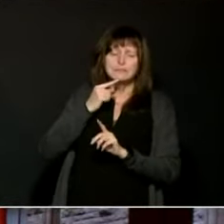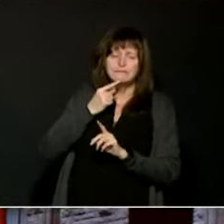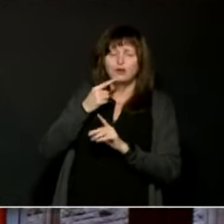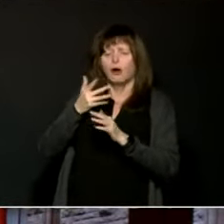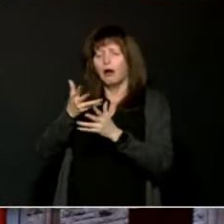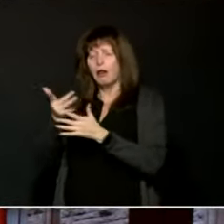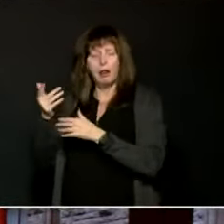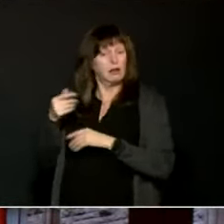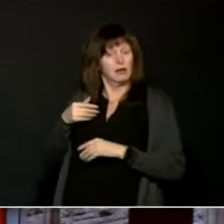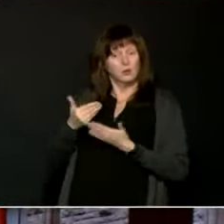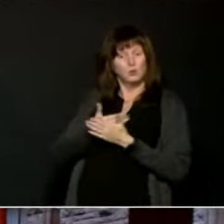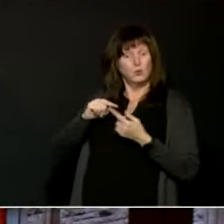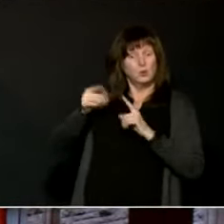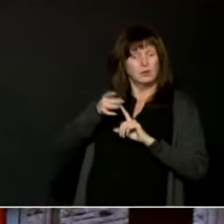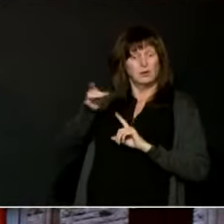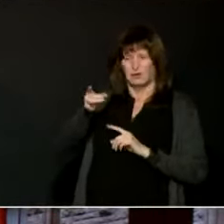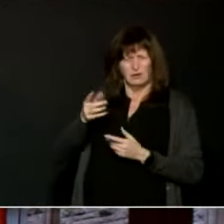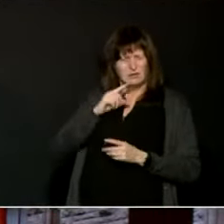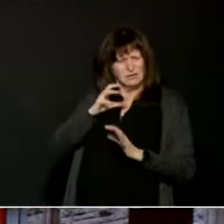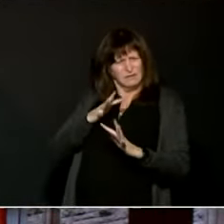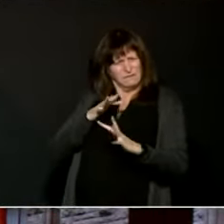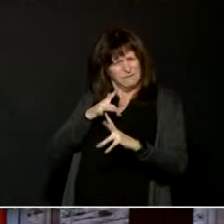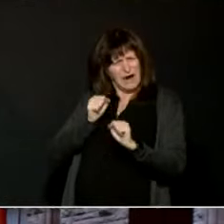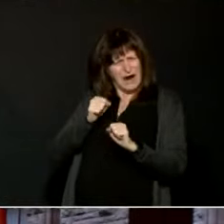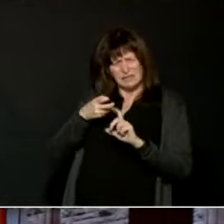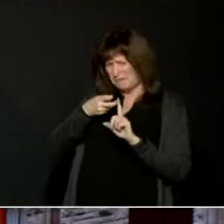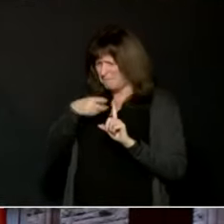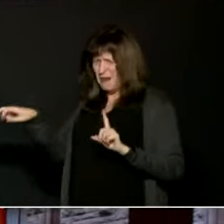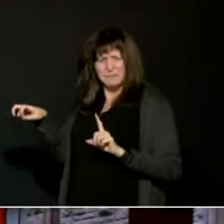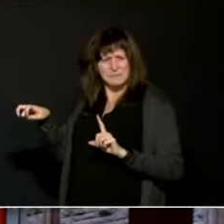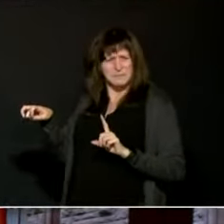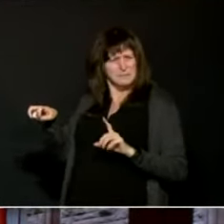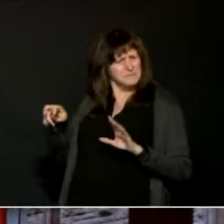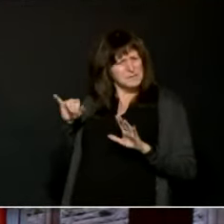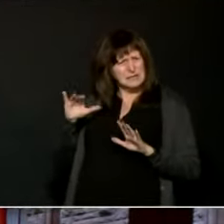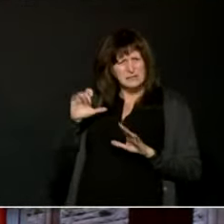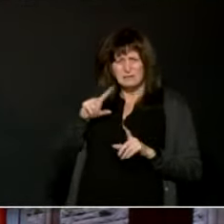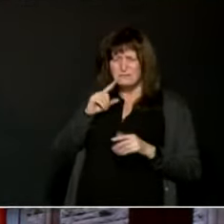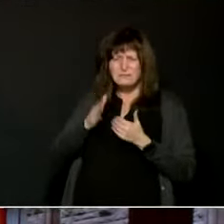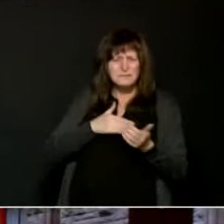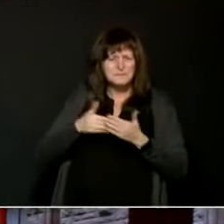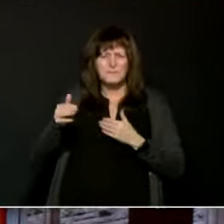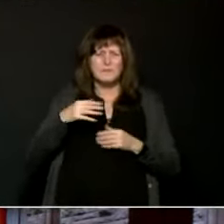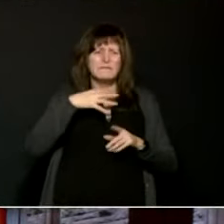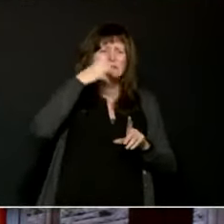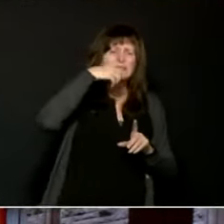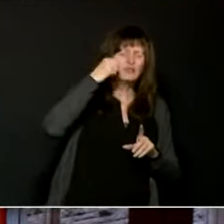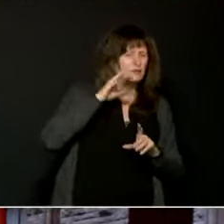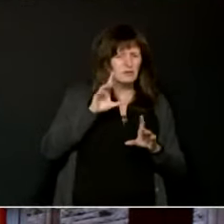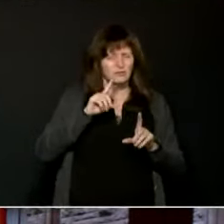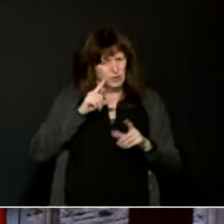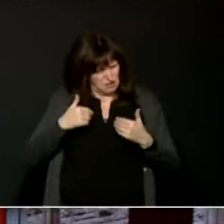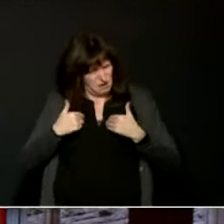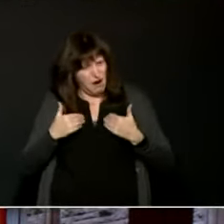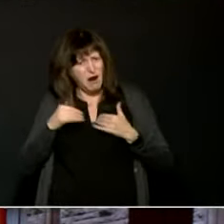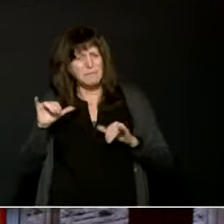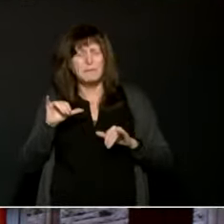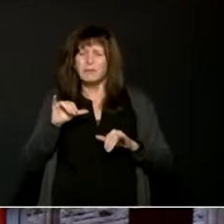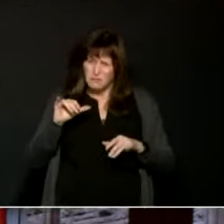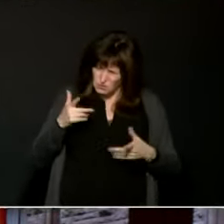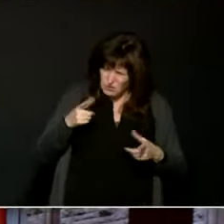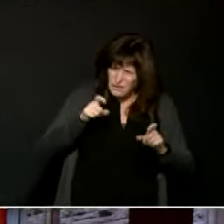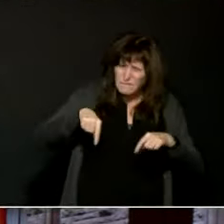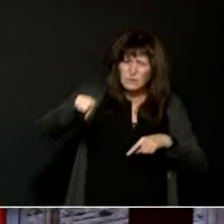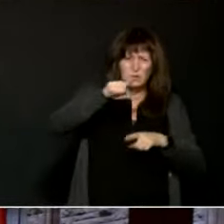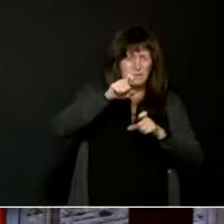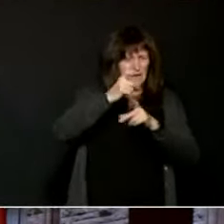real precautions during this time to limit the spread because it moves very quickly, very rapidly among people. When you have a